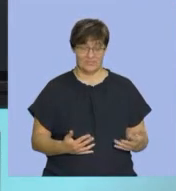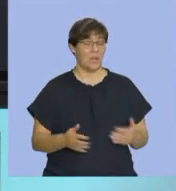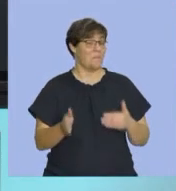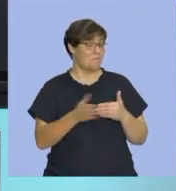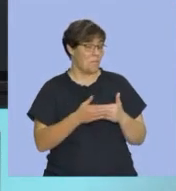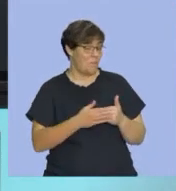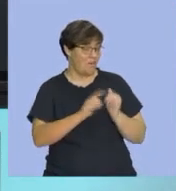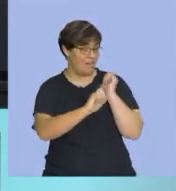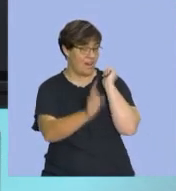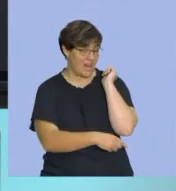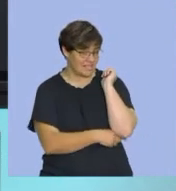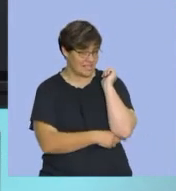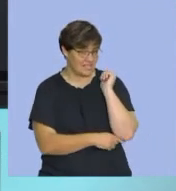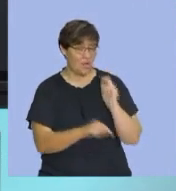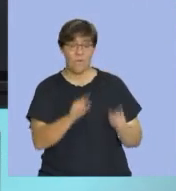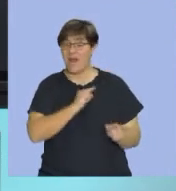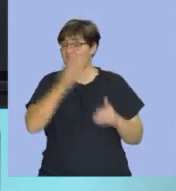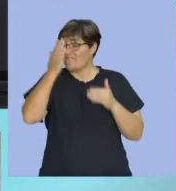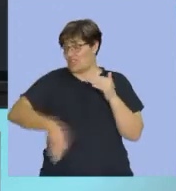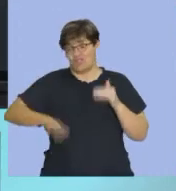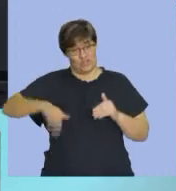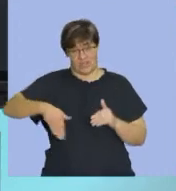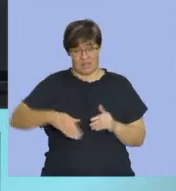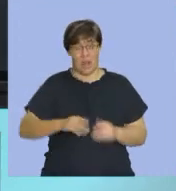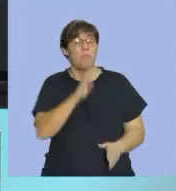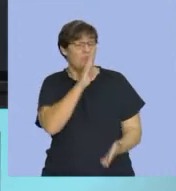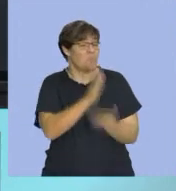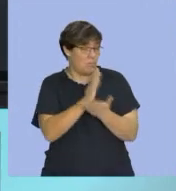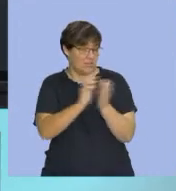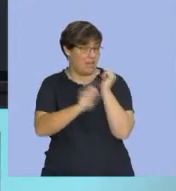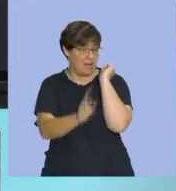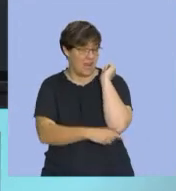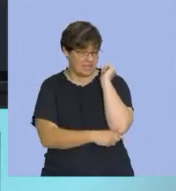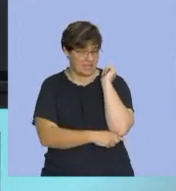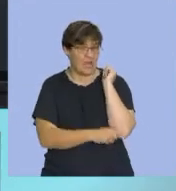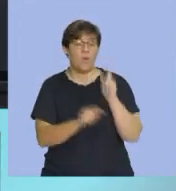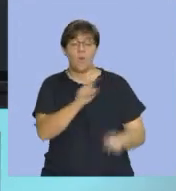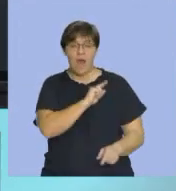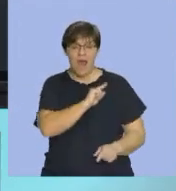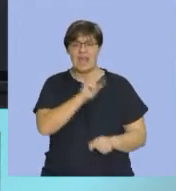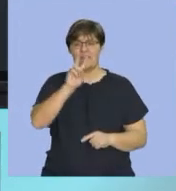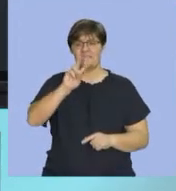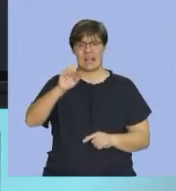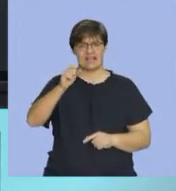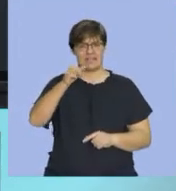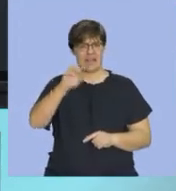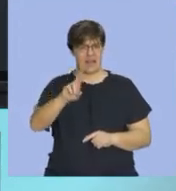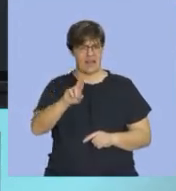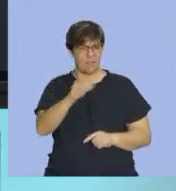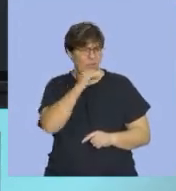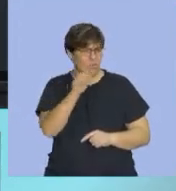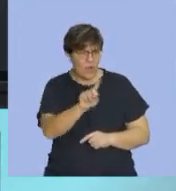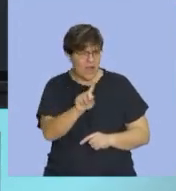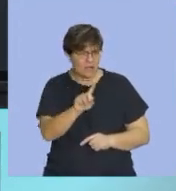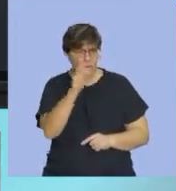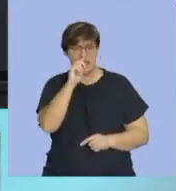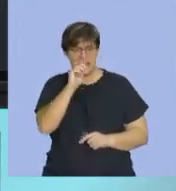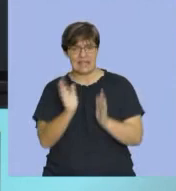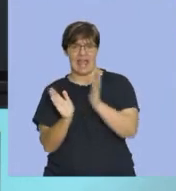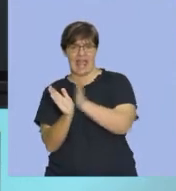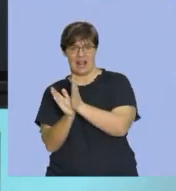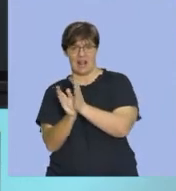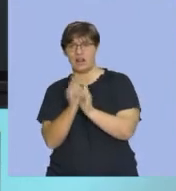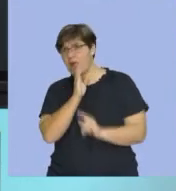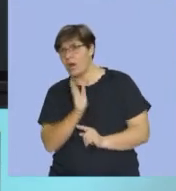One last thing, because we're not done yet, but I promise this is the last thing. We're working with vectors. Vectors mean that we need an angle, we